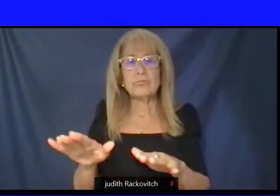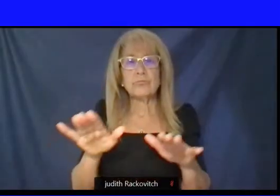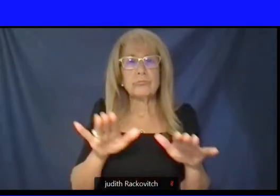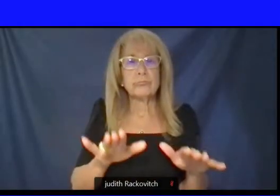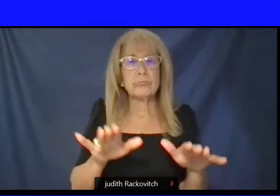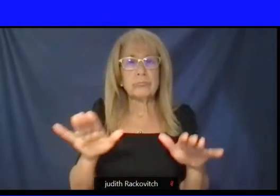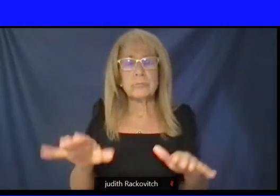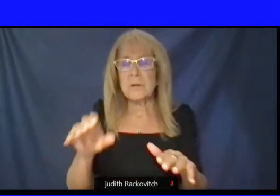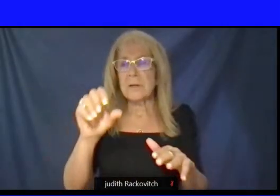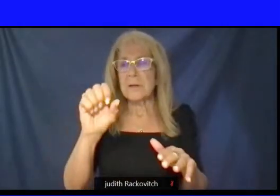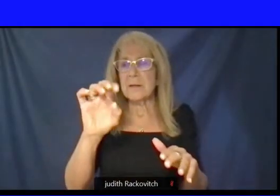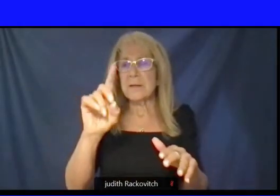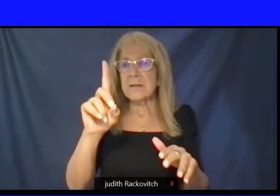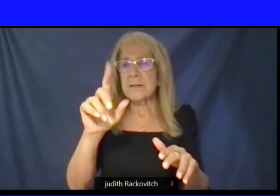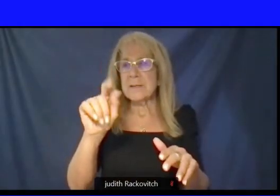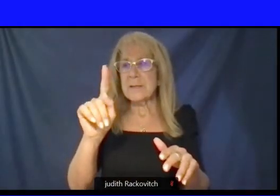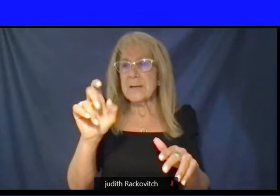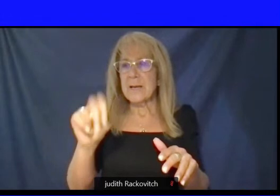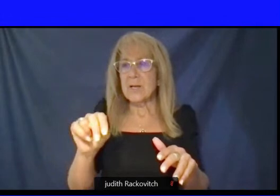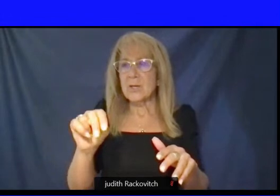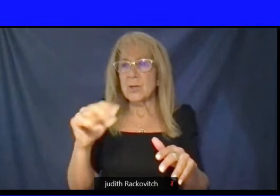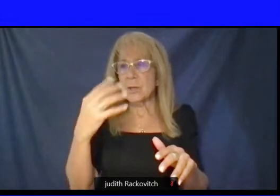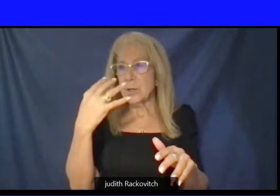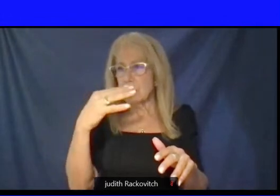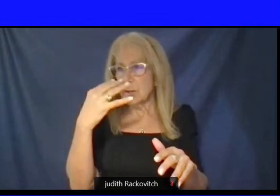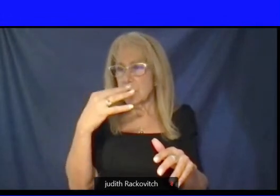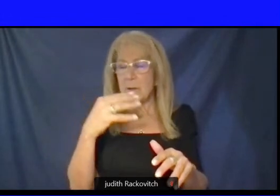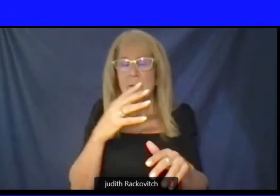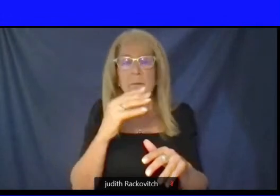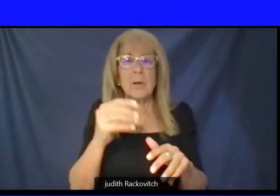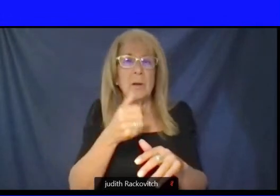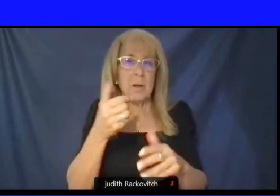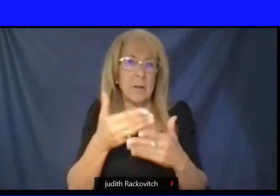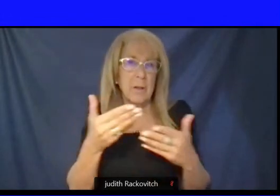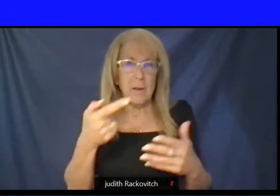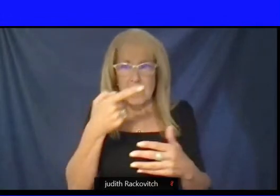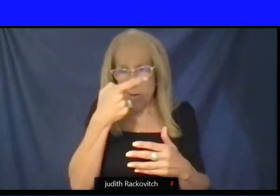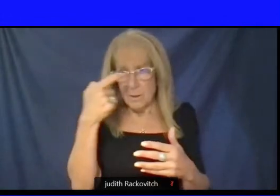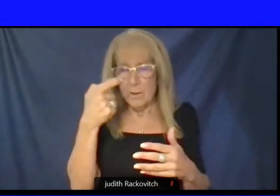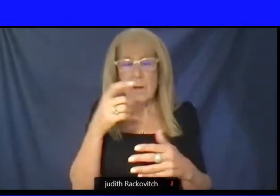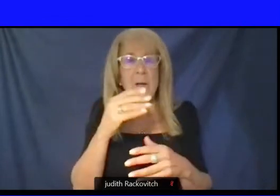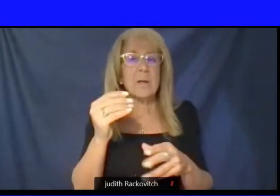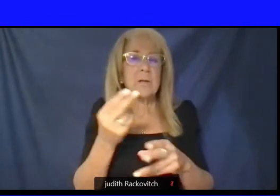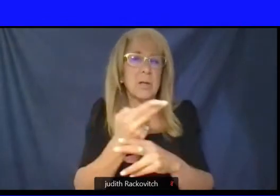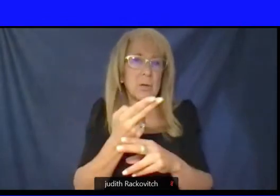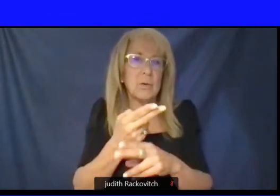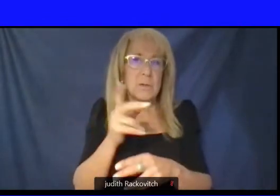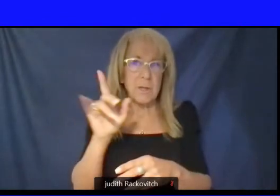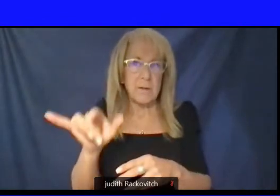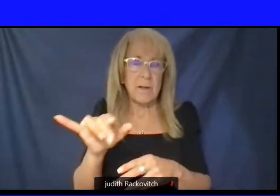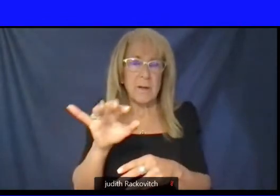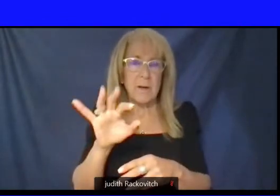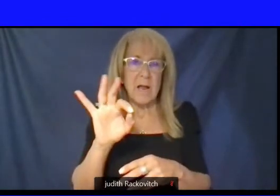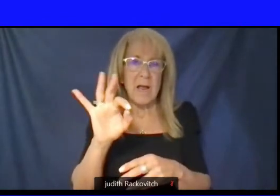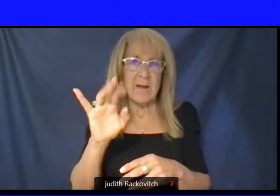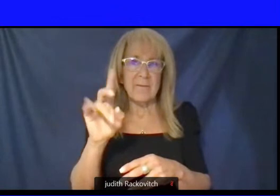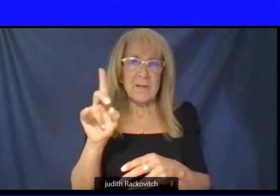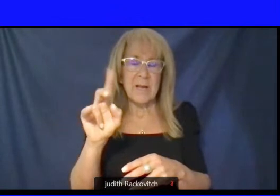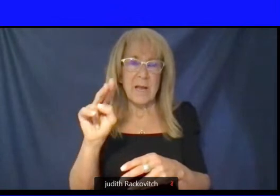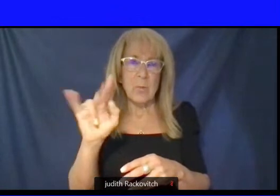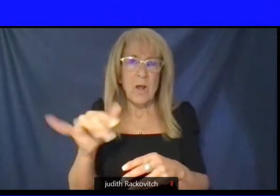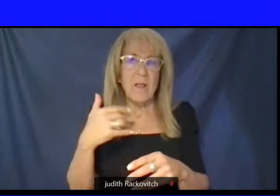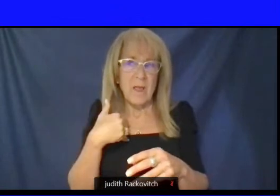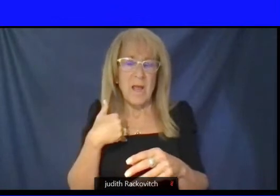and tracking data availability for more efficient analyzation. In our child